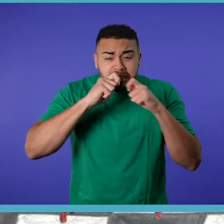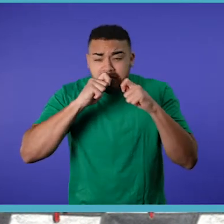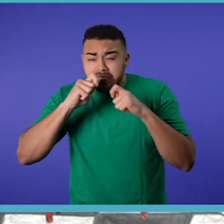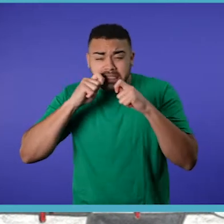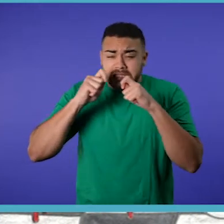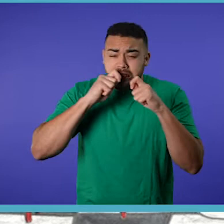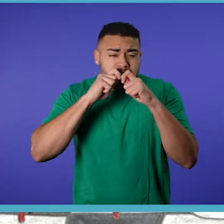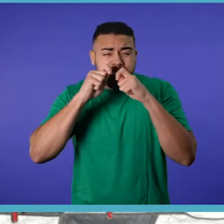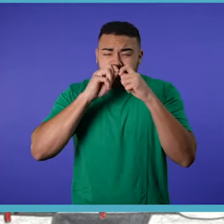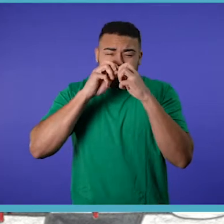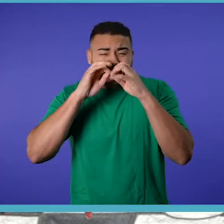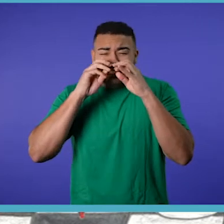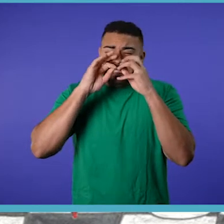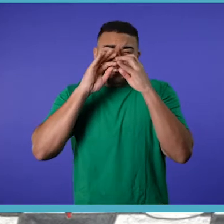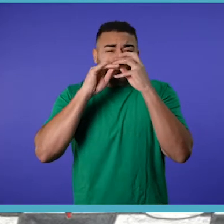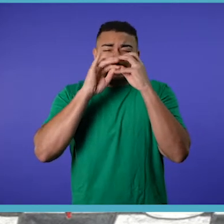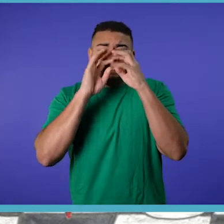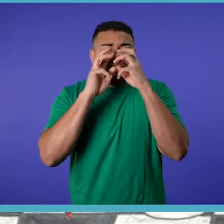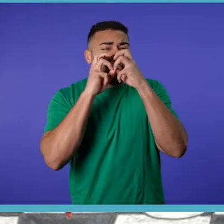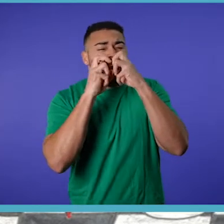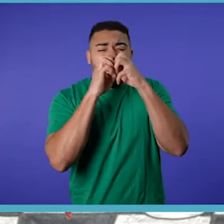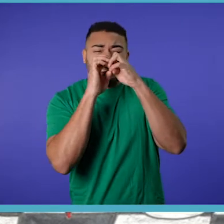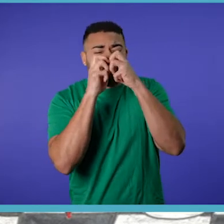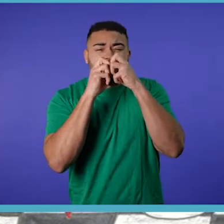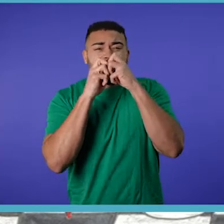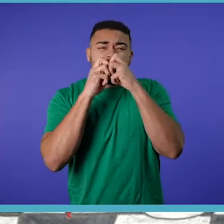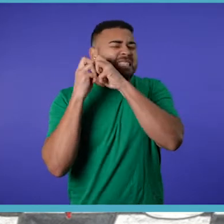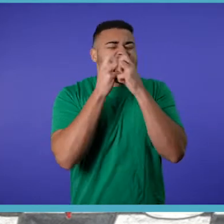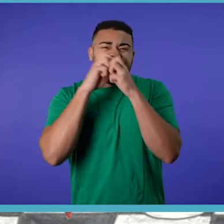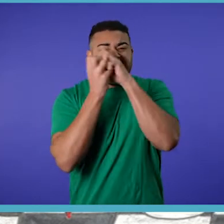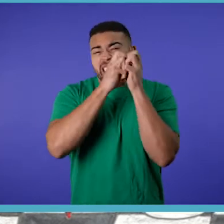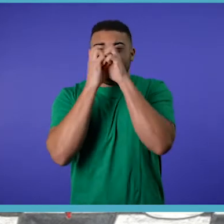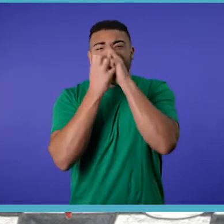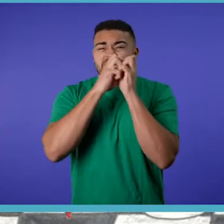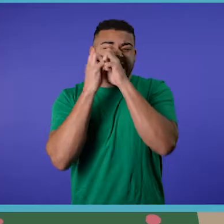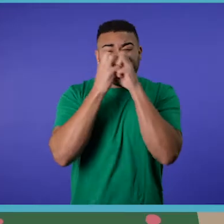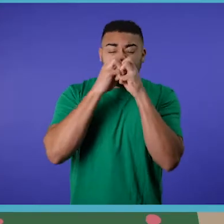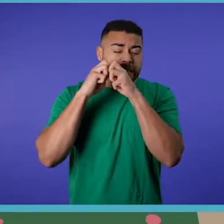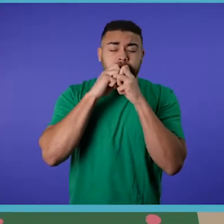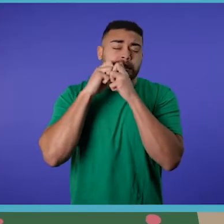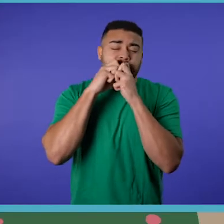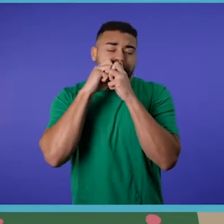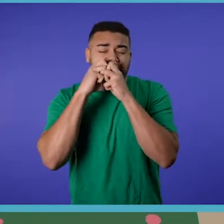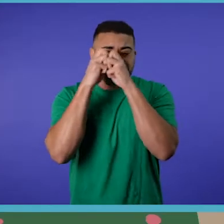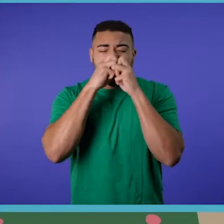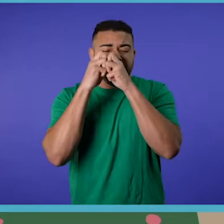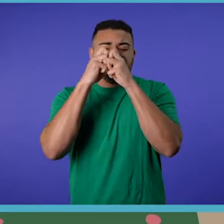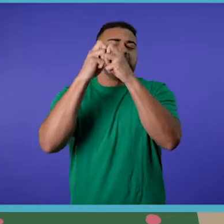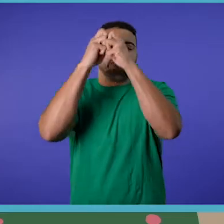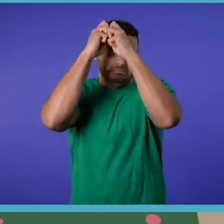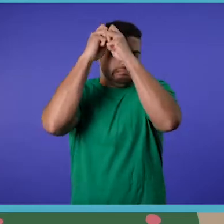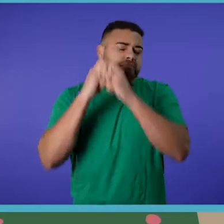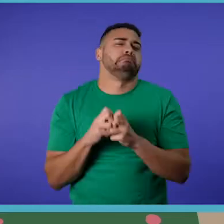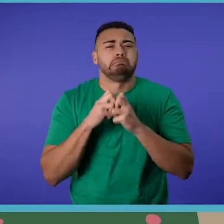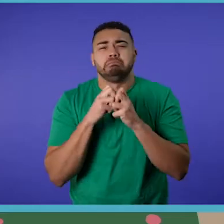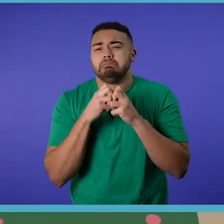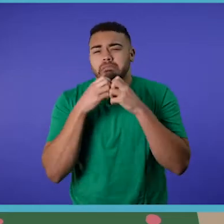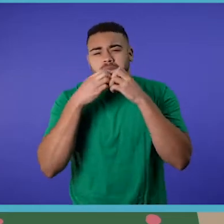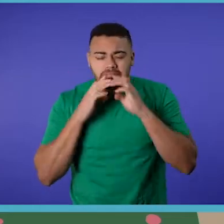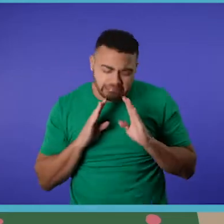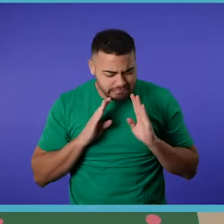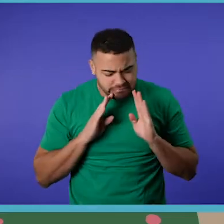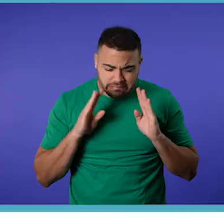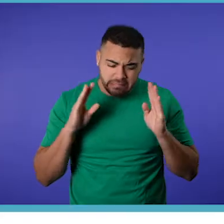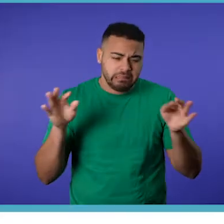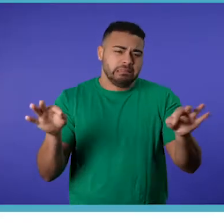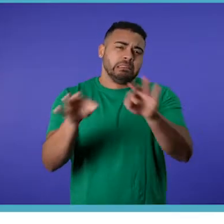got tangled in a flossy knot. He squirmed and jerked to wiggle loose. Then he frowned and said, "Oh, what's the